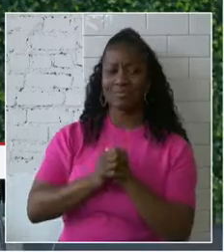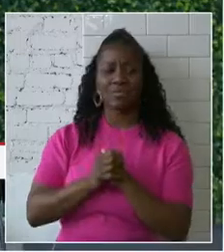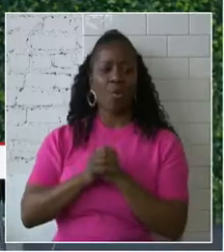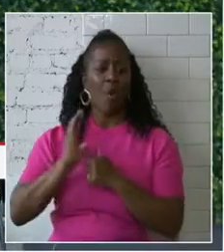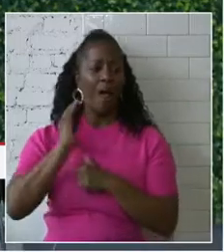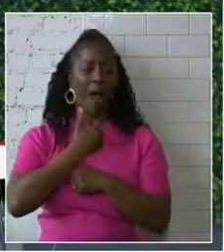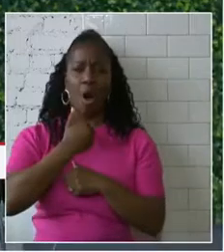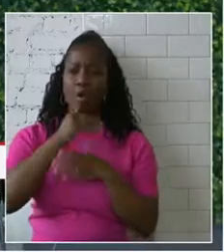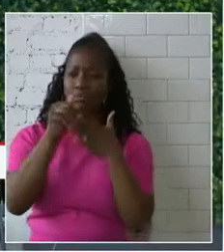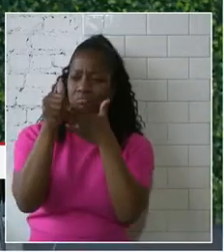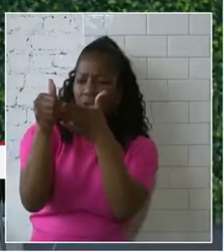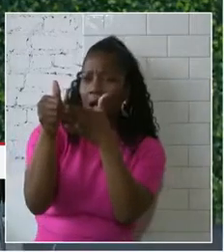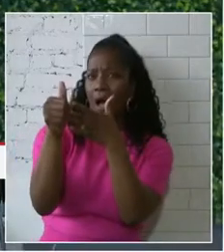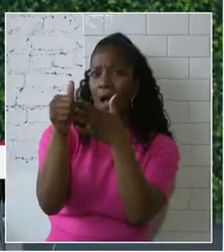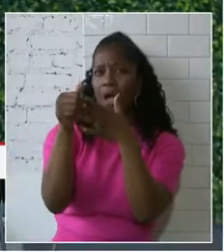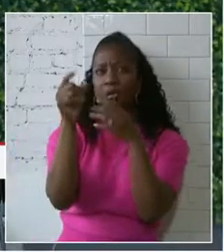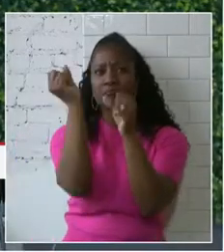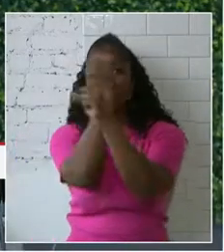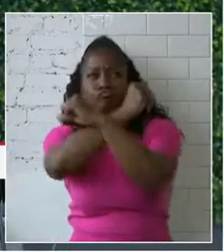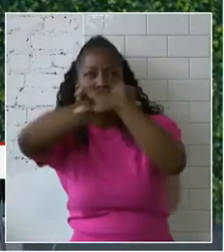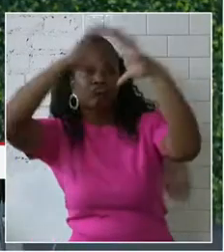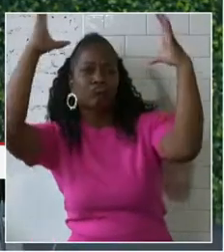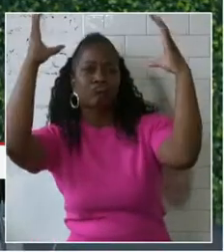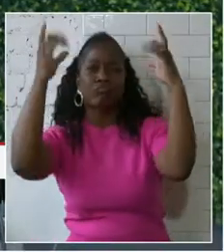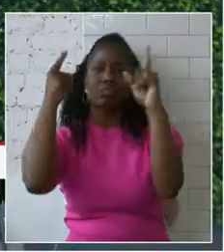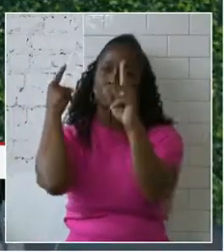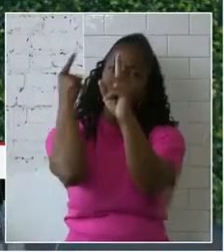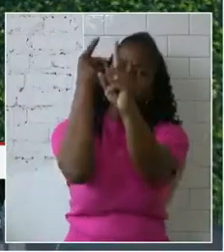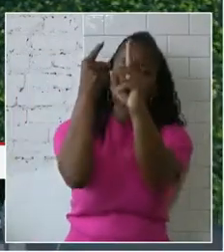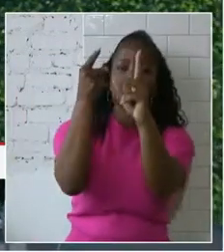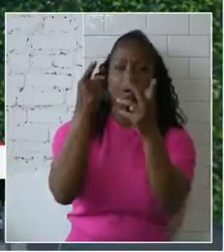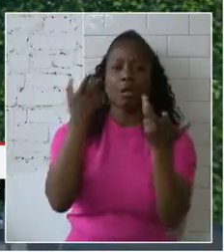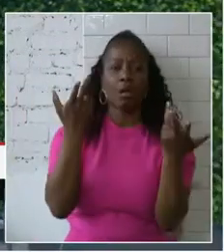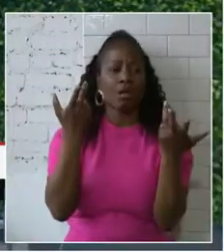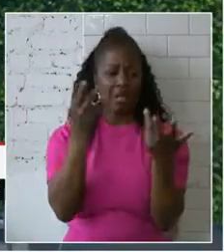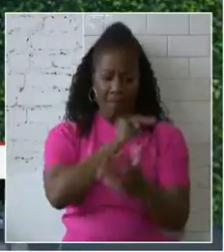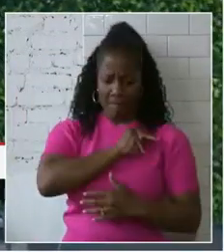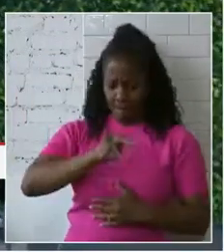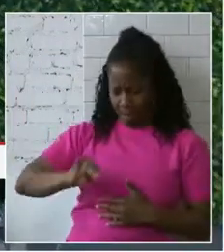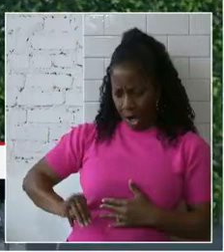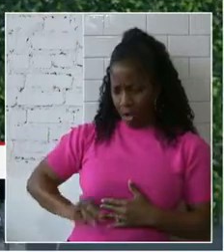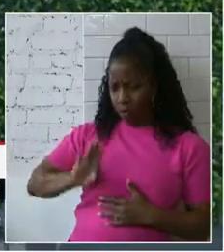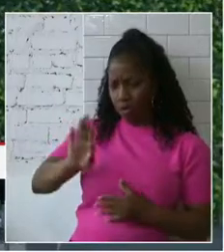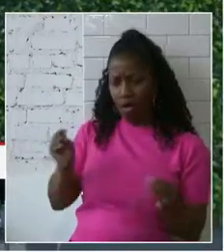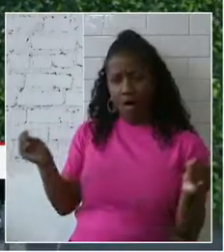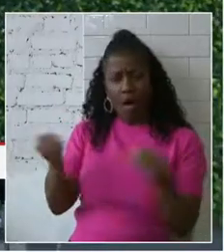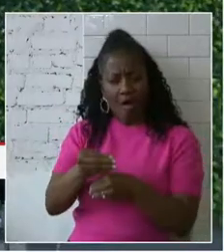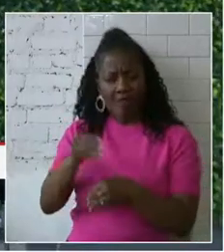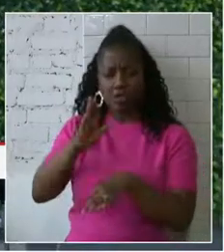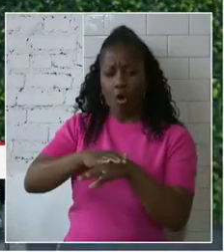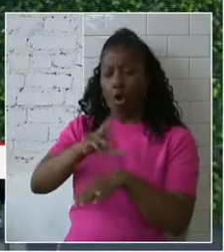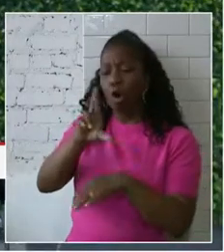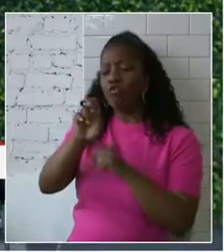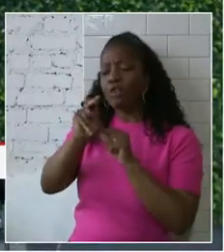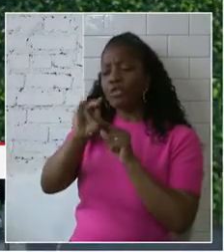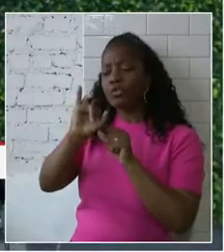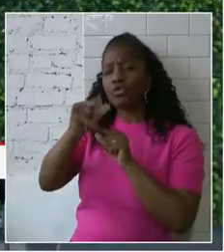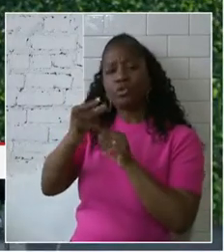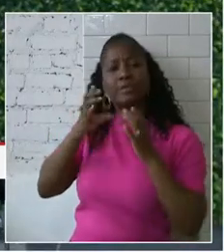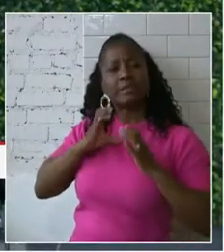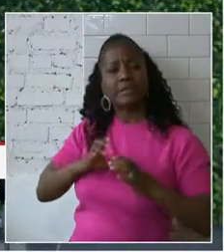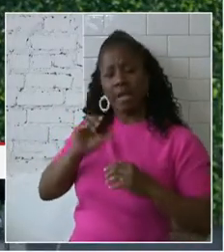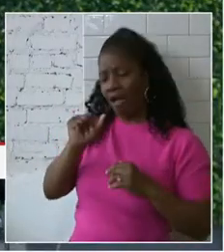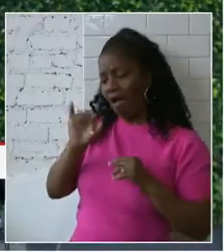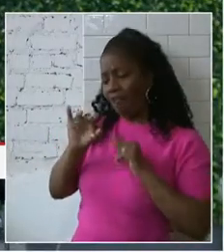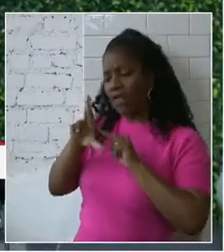vision of our Mayor Bowser, my office, the Mayor's Office on Return to Citizens Affairs, our primary